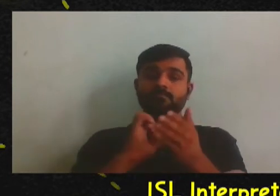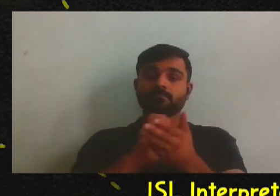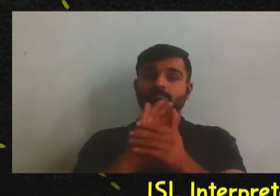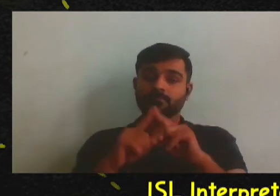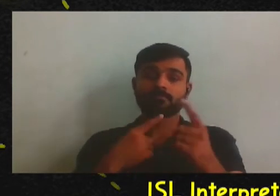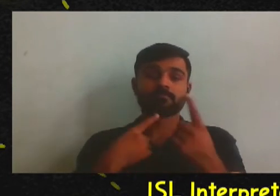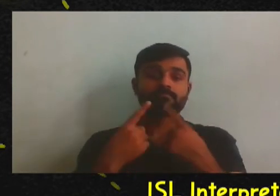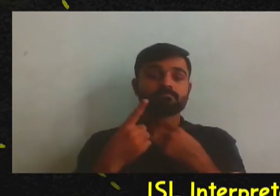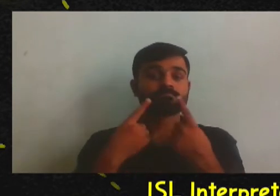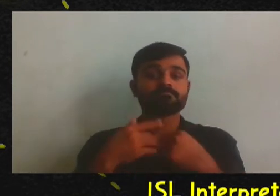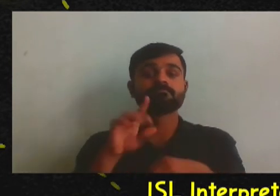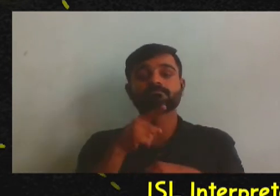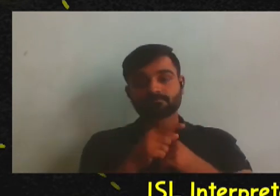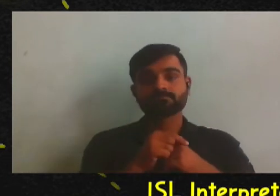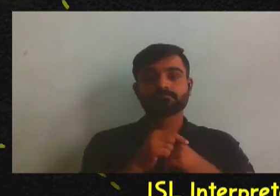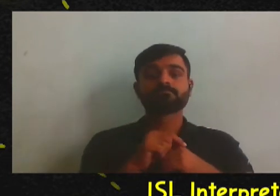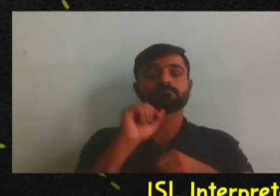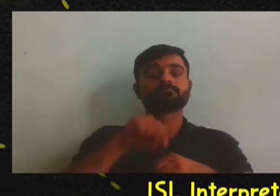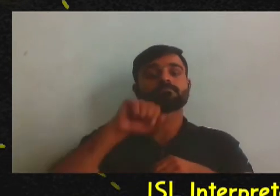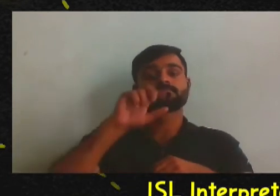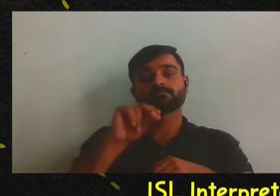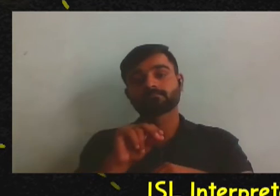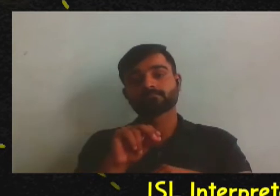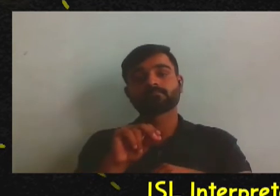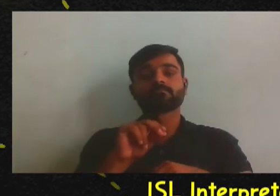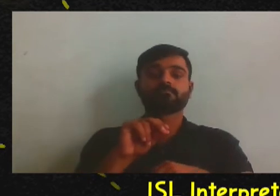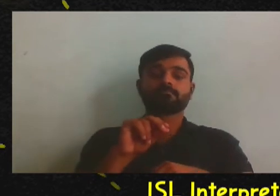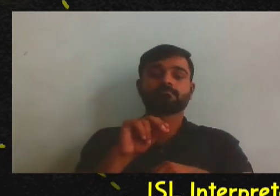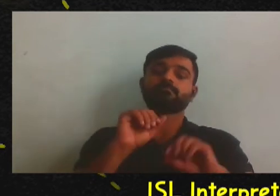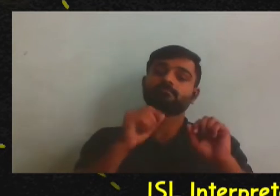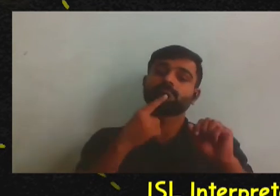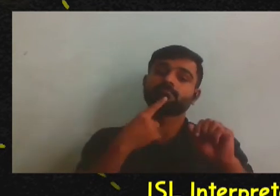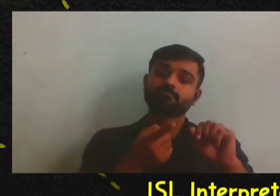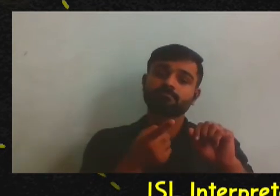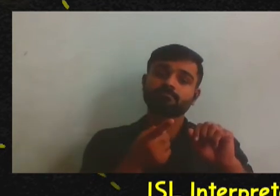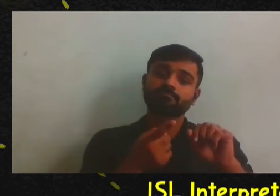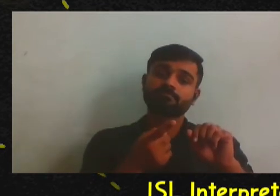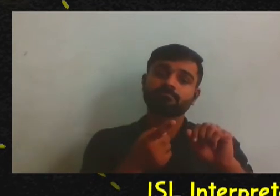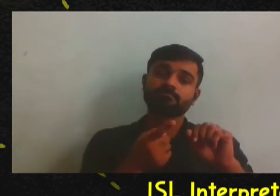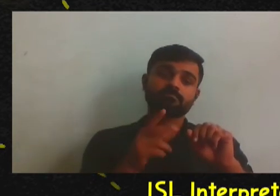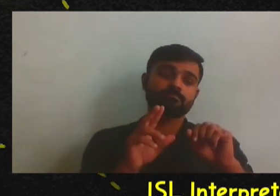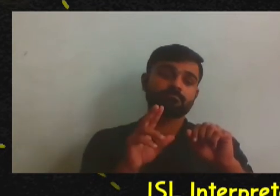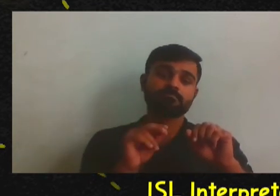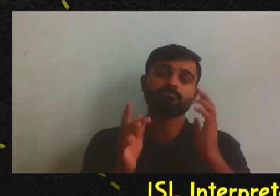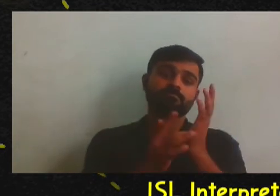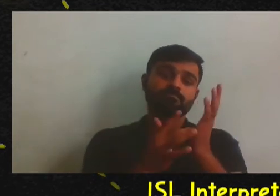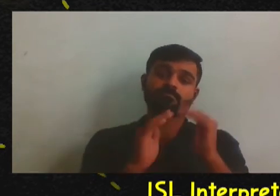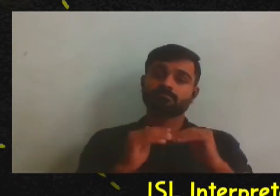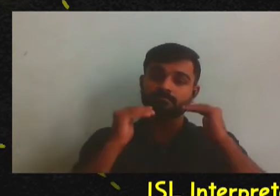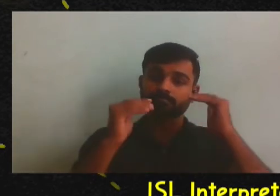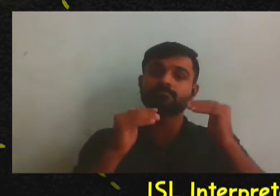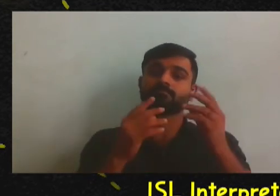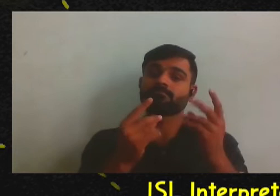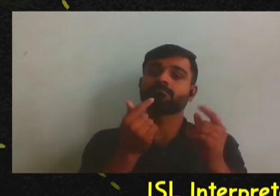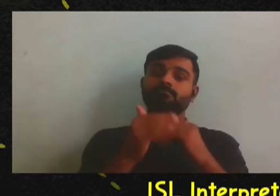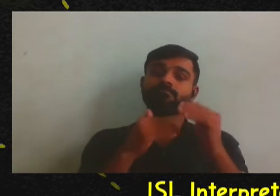it's a yes and no. So absolutely, I think I think technology is advancing really quickly, and a lot of